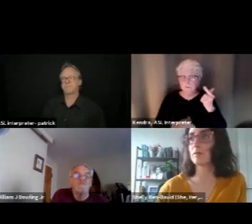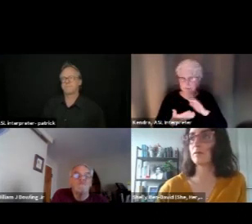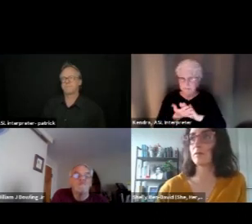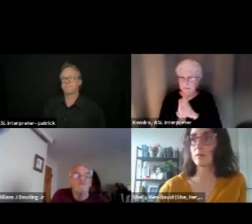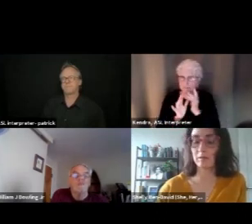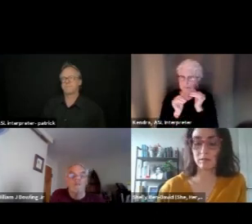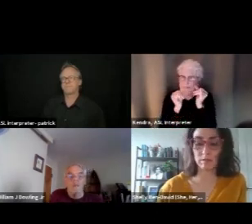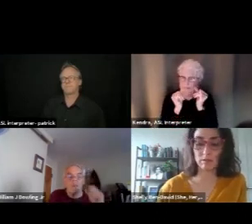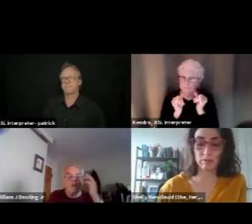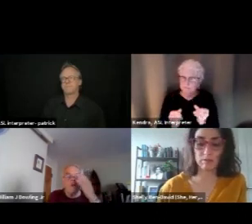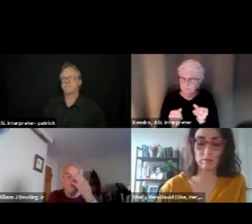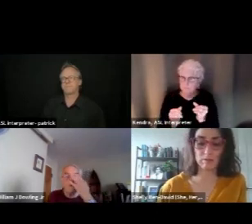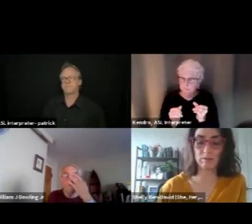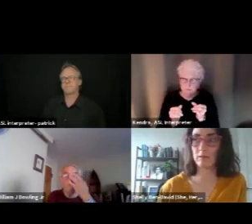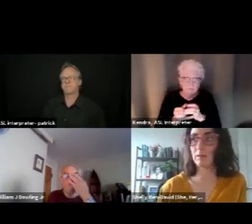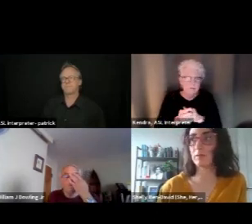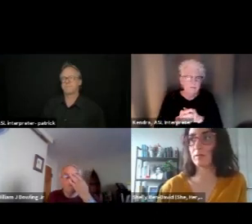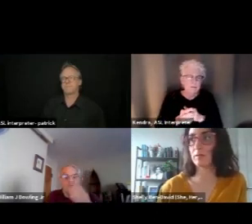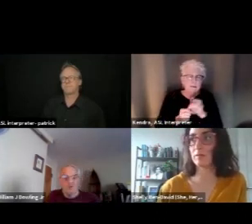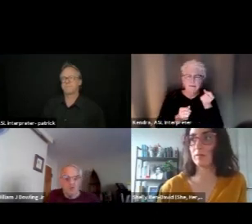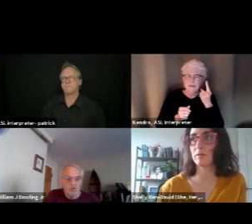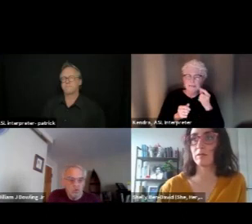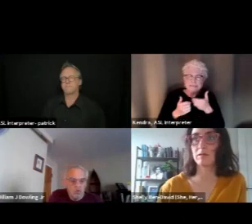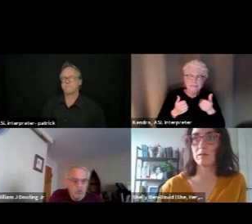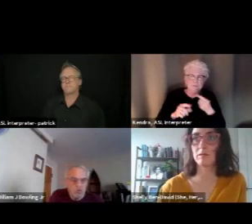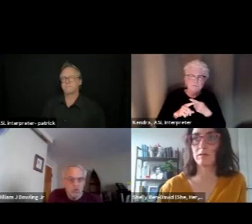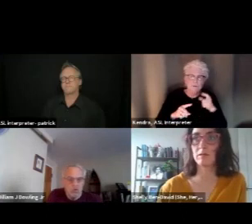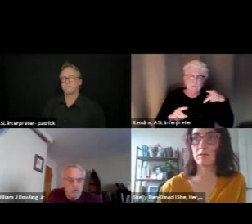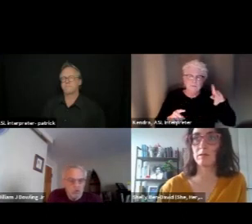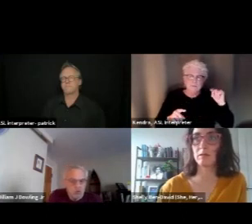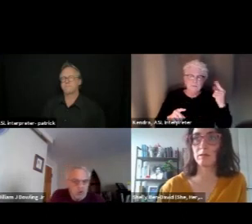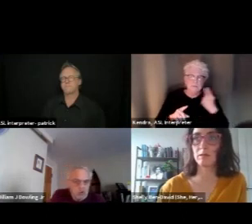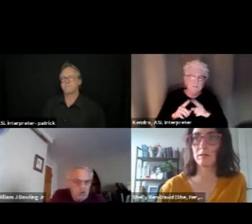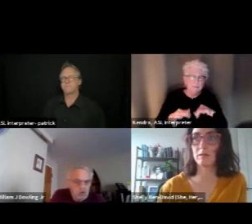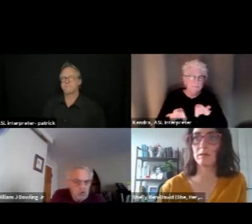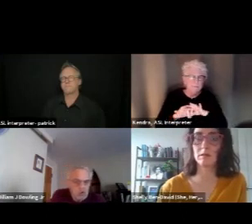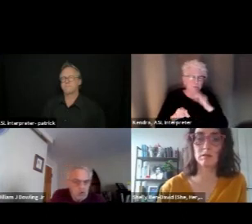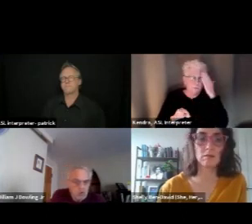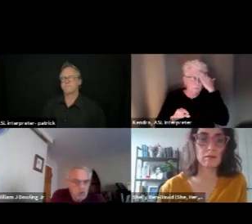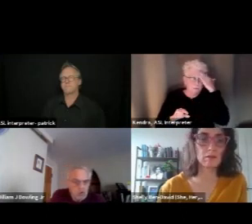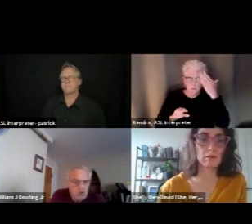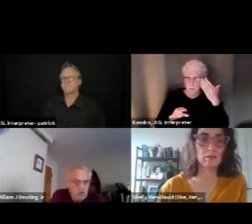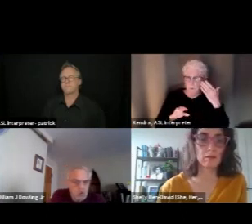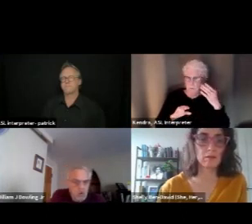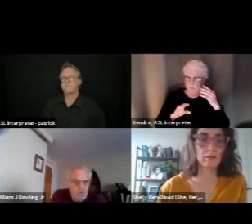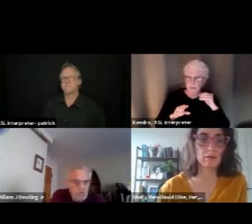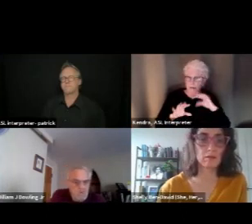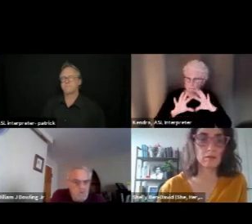This is separate. This is a history that's separate from that of post-traumatic growth, but it's something that's important within the body of work on psychosis.